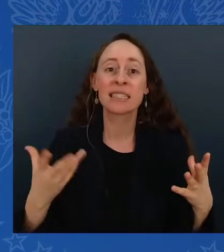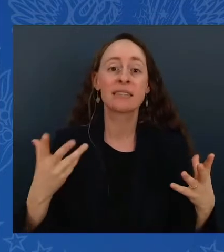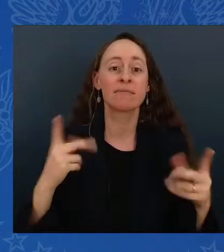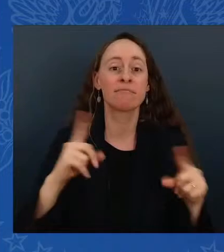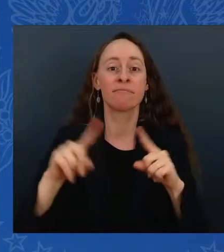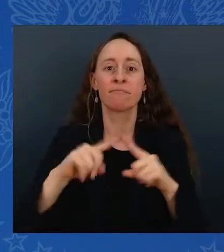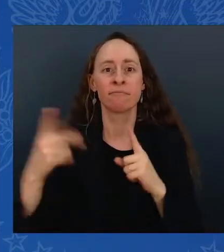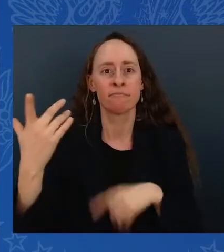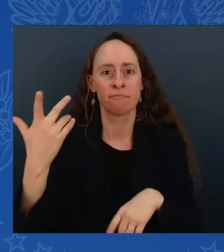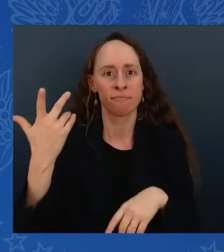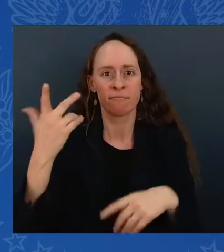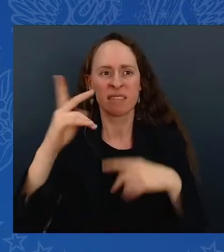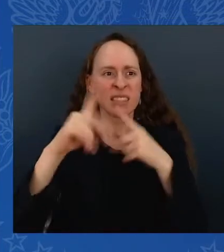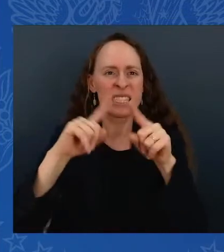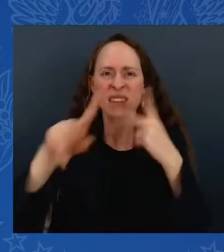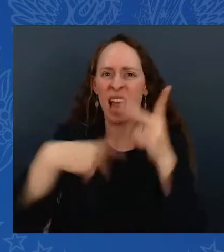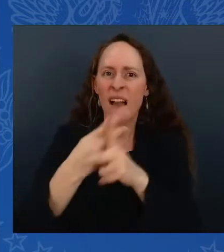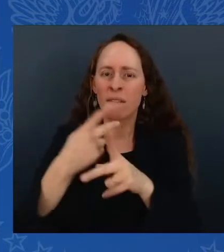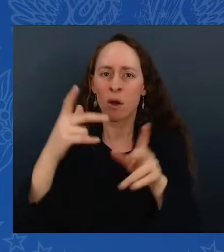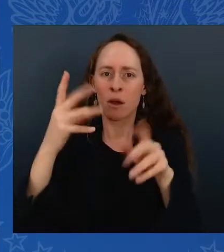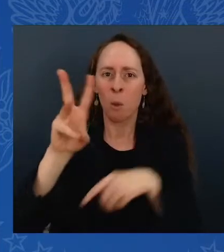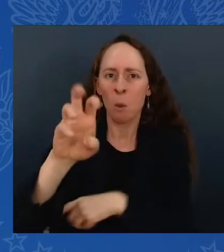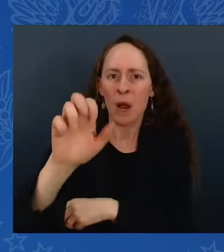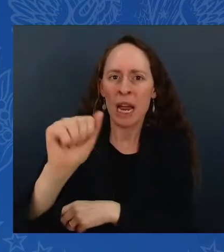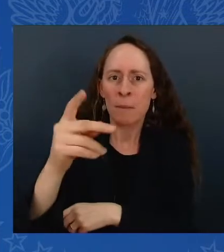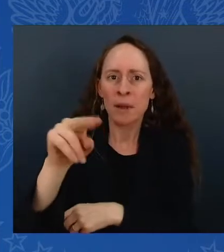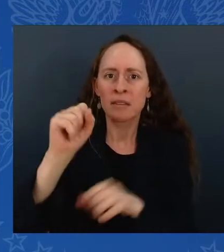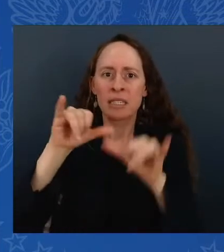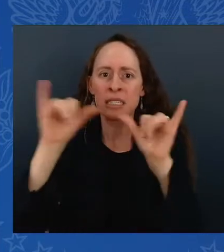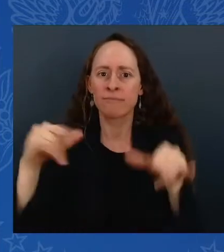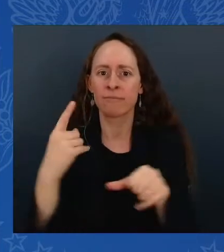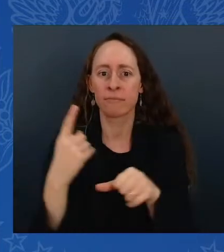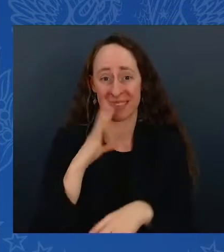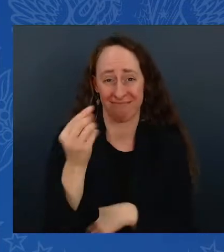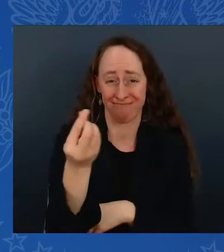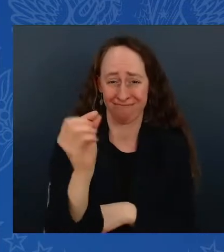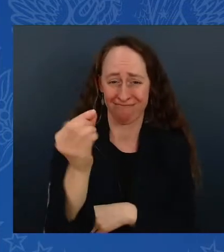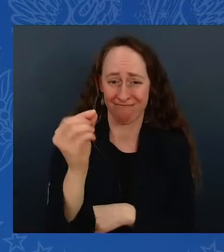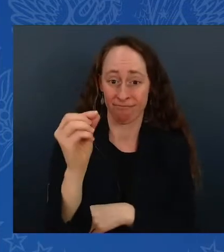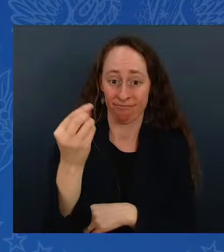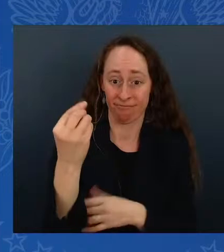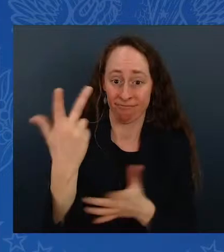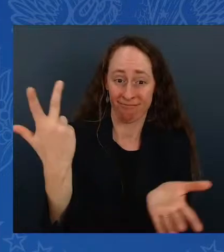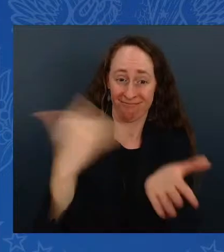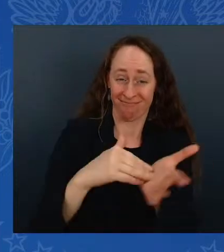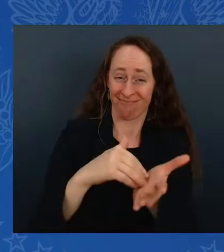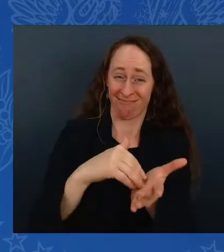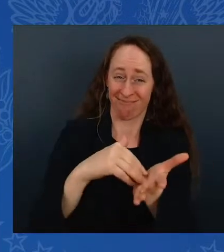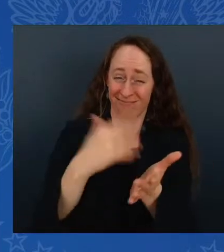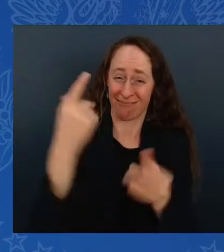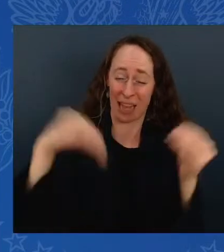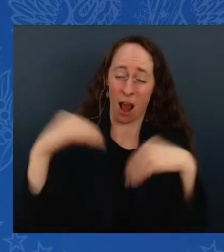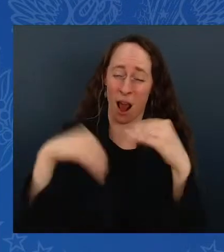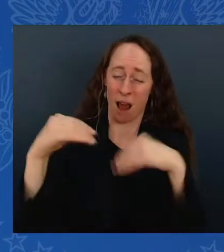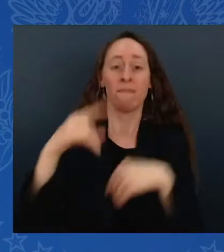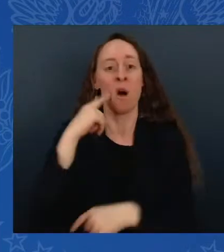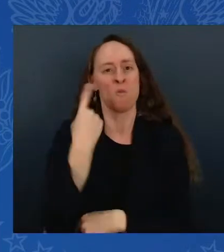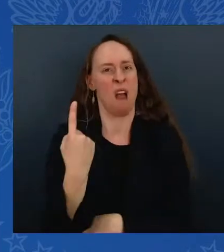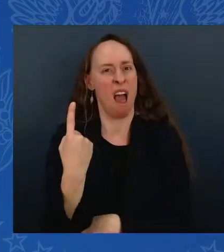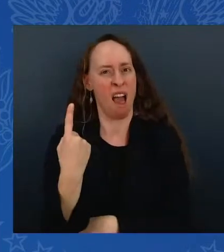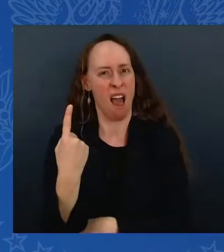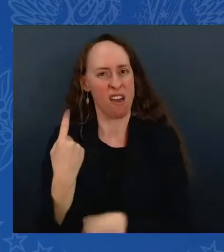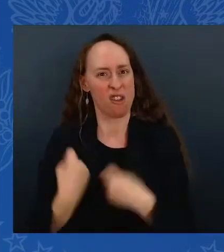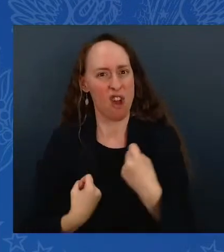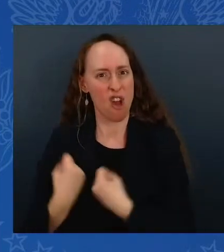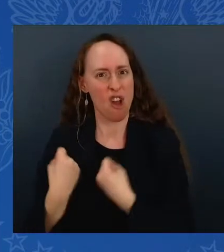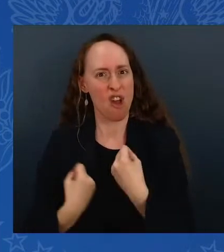3,000 chips to build an automobile. Remember the crisis when you didn't have access to them in the automobile industry?